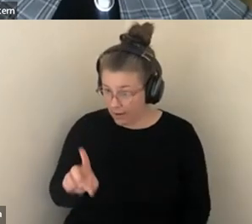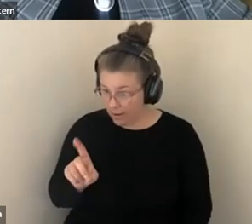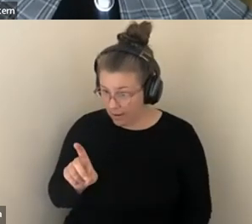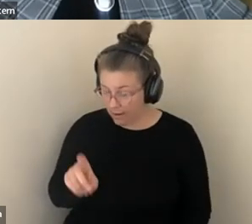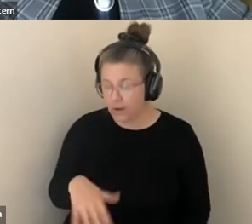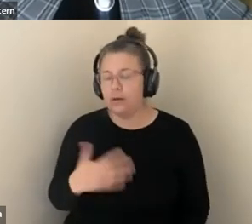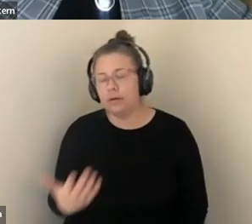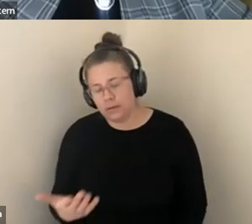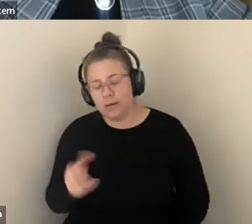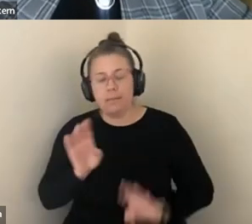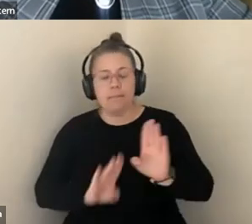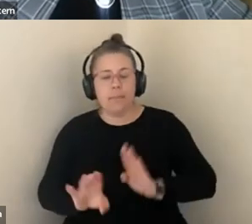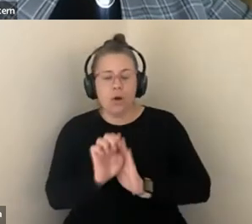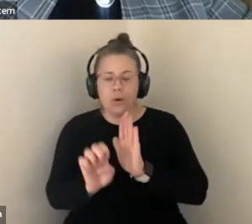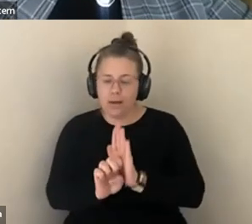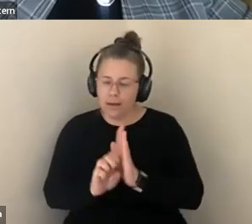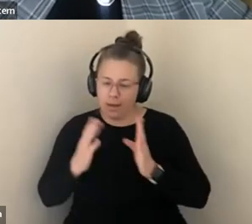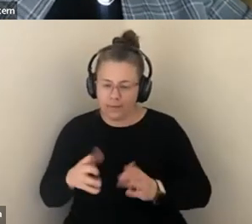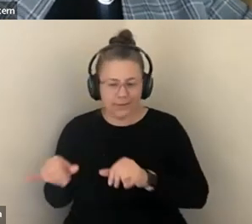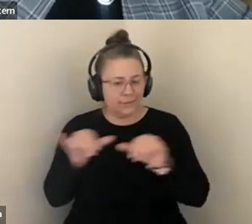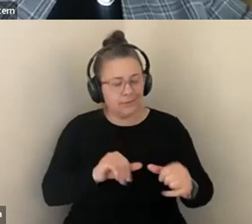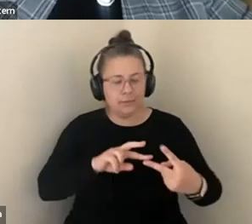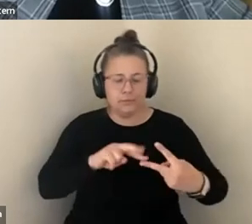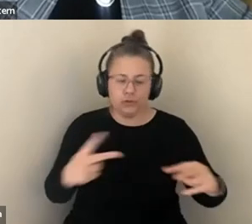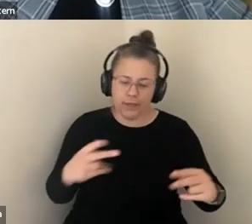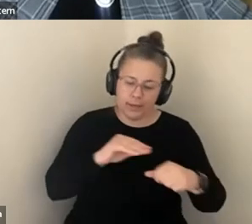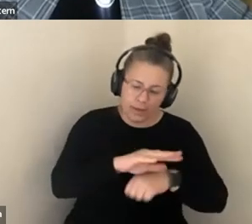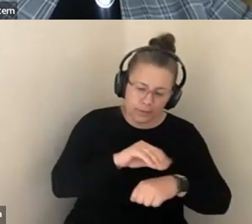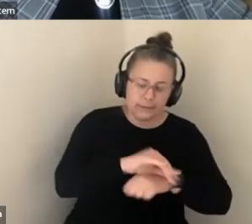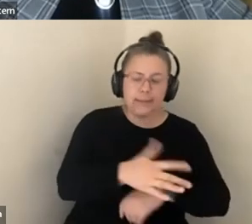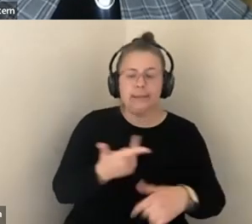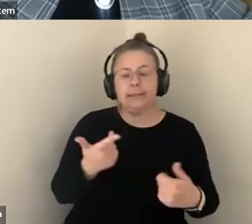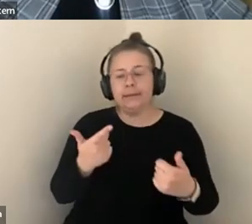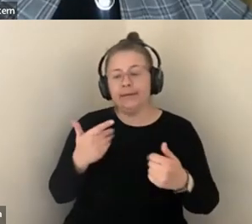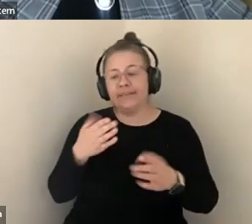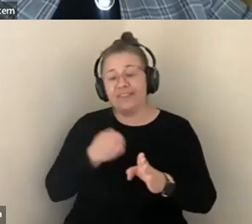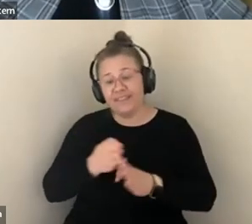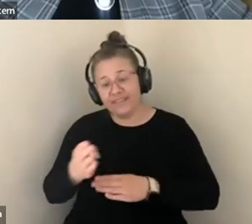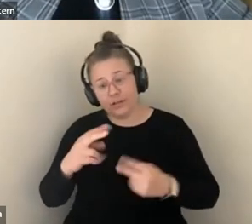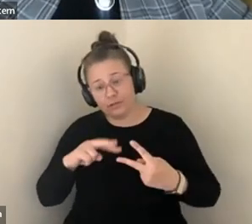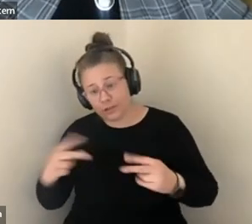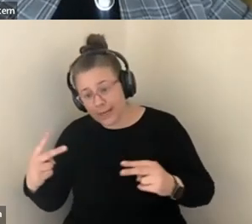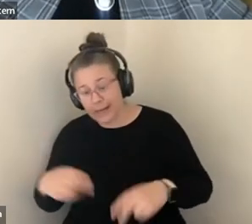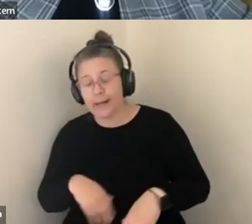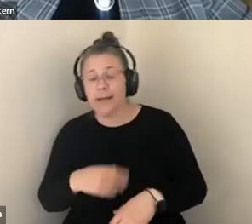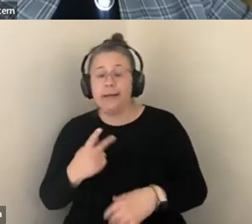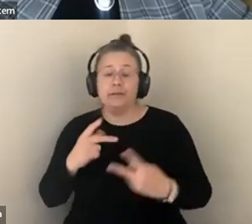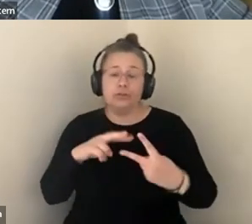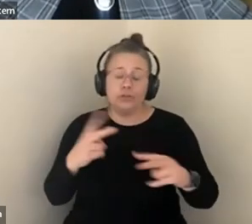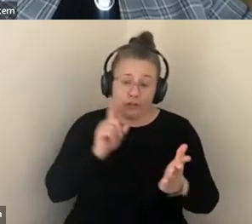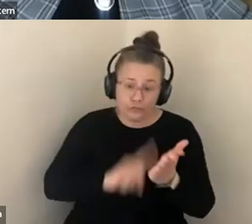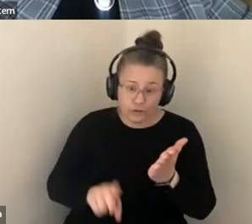the entire enterprise of genetic and genomics research, has been about promoting well-being and enhancing